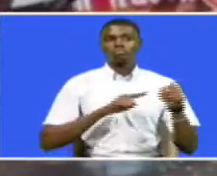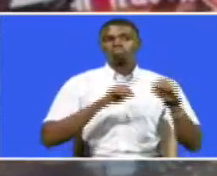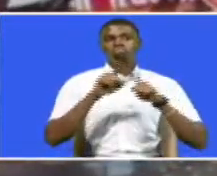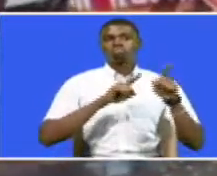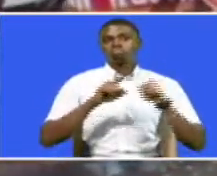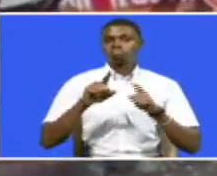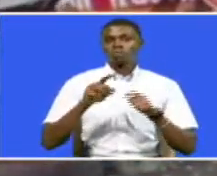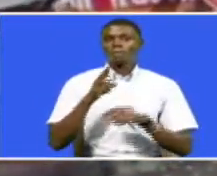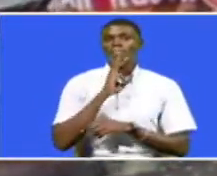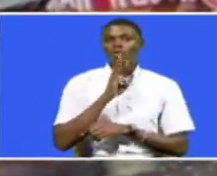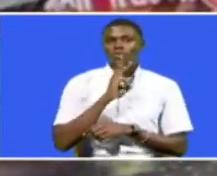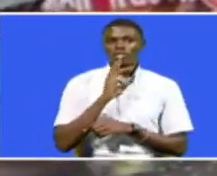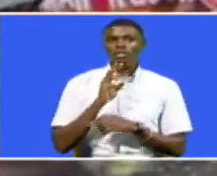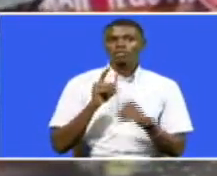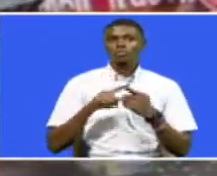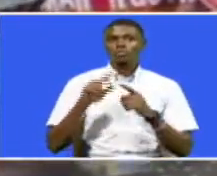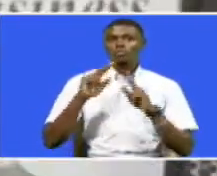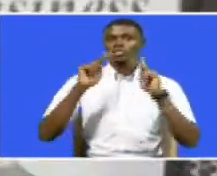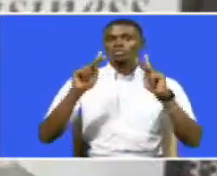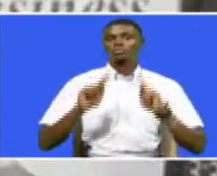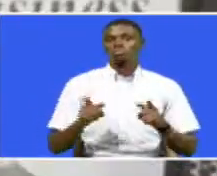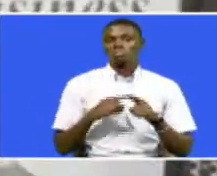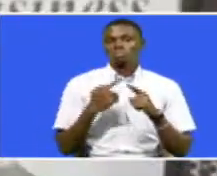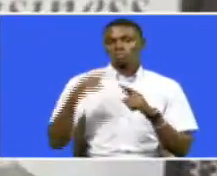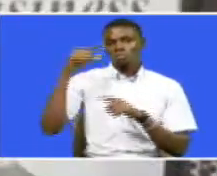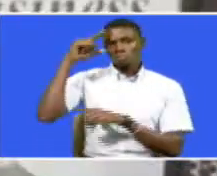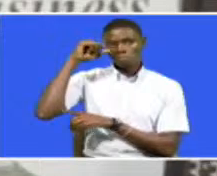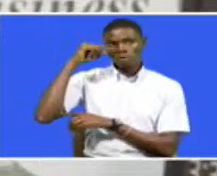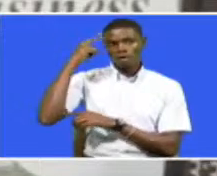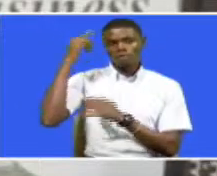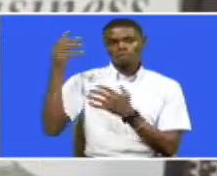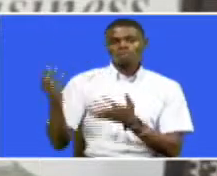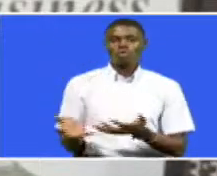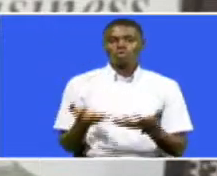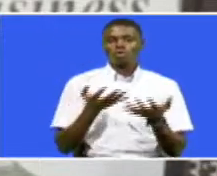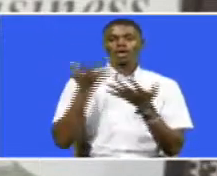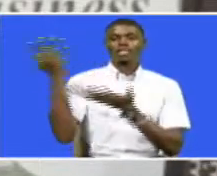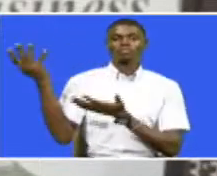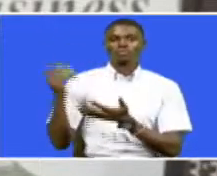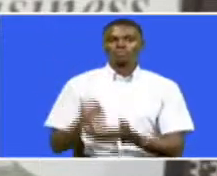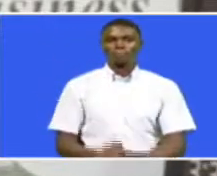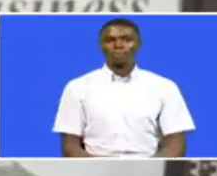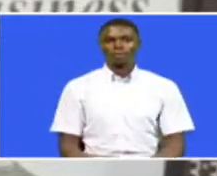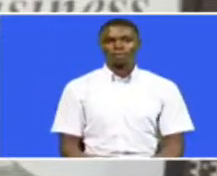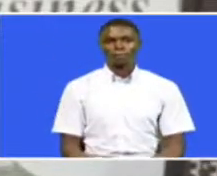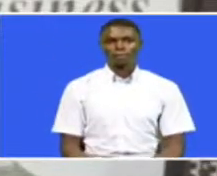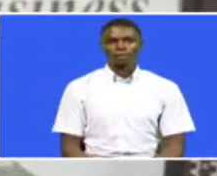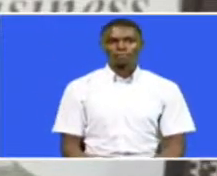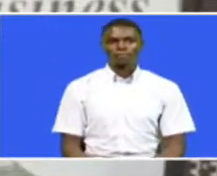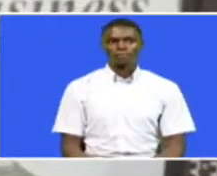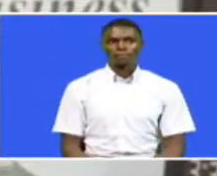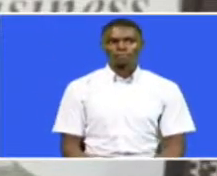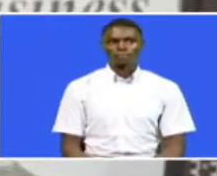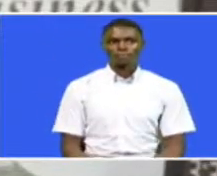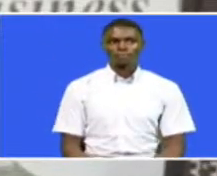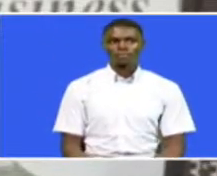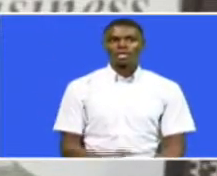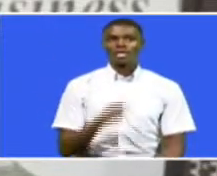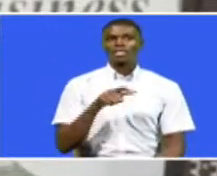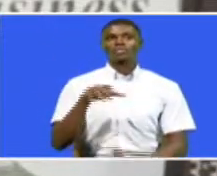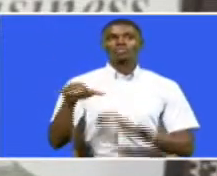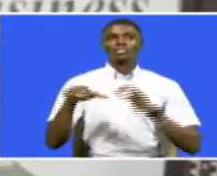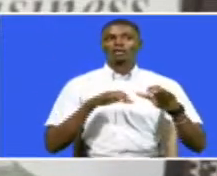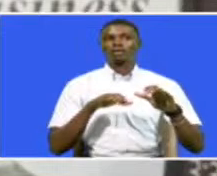to Kisumu and then rail to Mombasa for export. This was